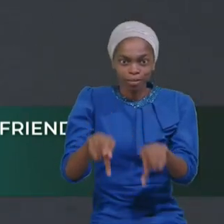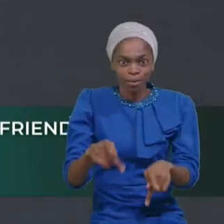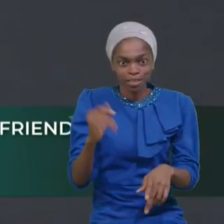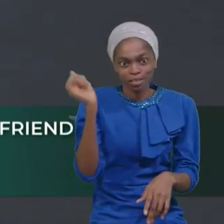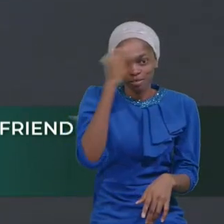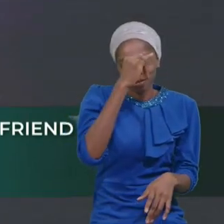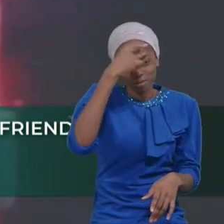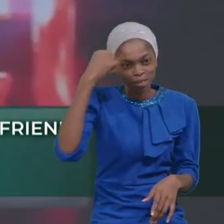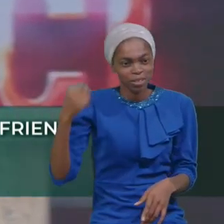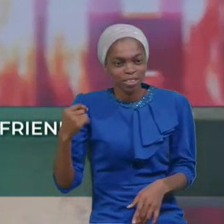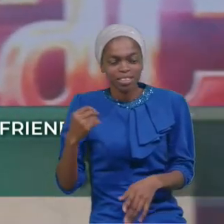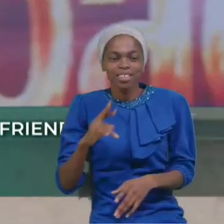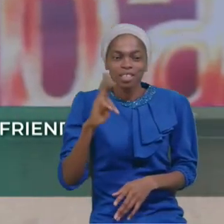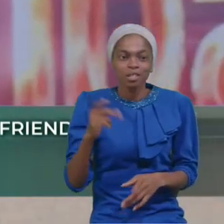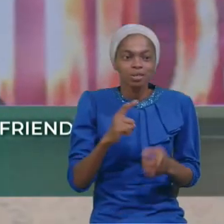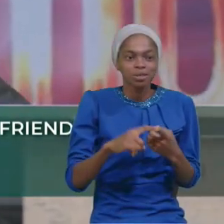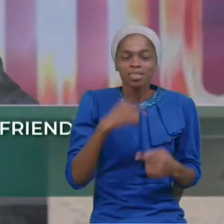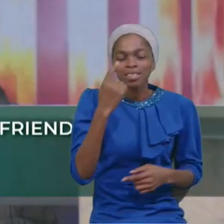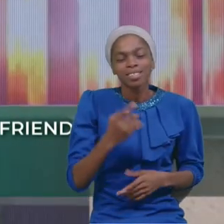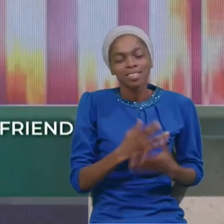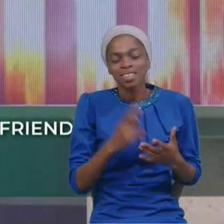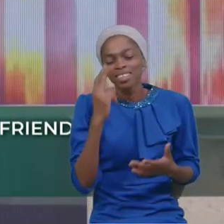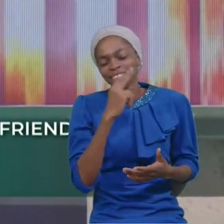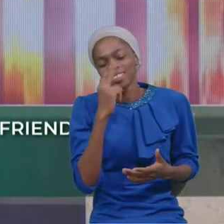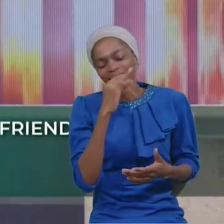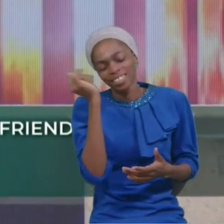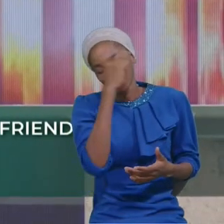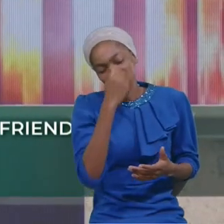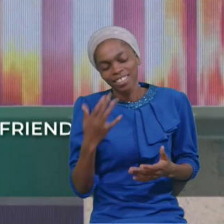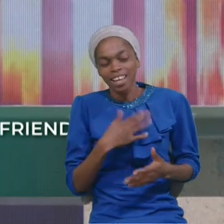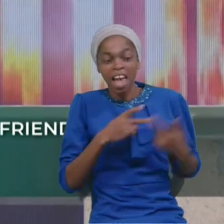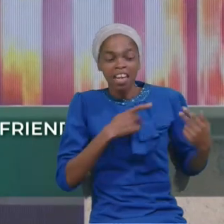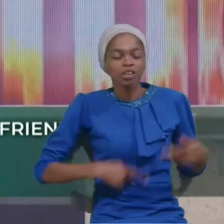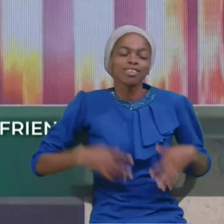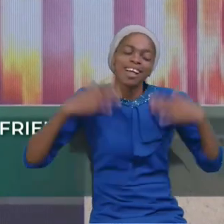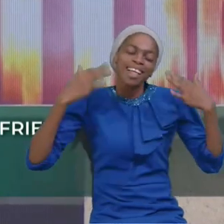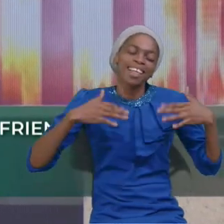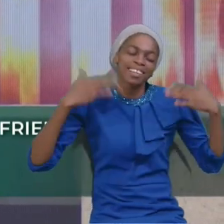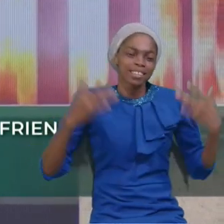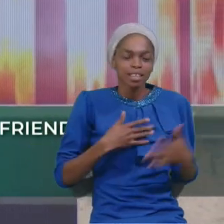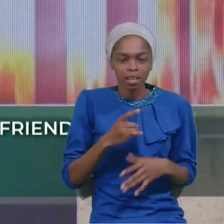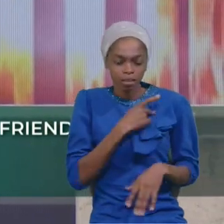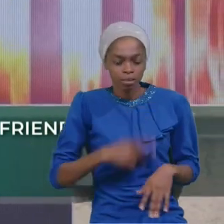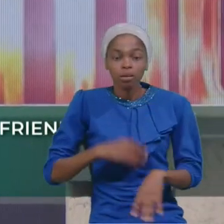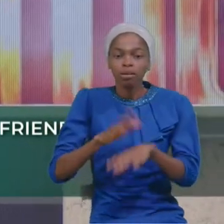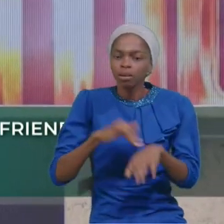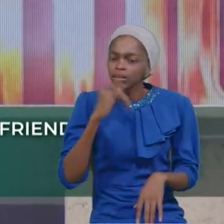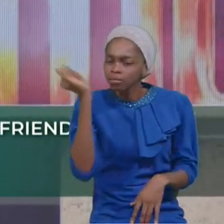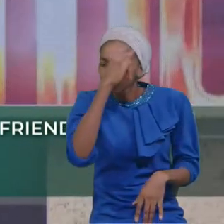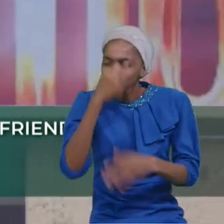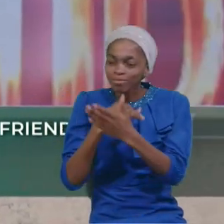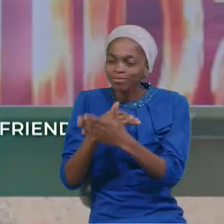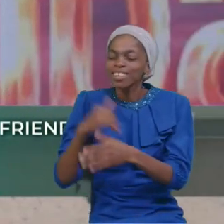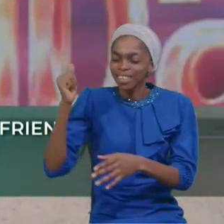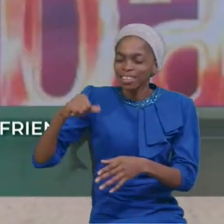the fool there? And they said, yes, and fool come. And the fool came. That's his title.